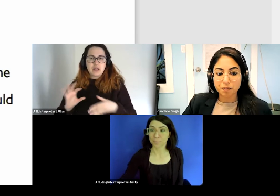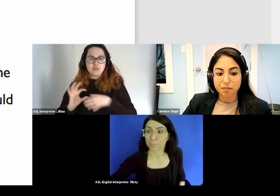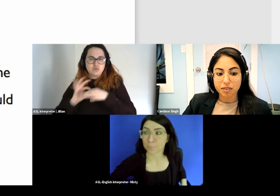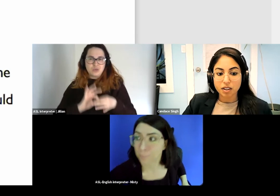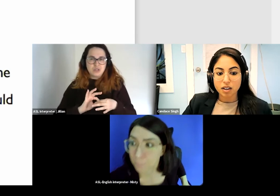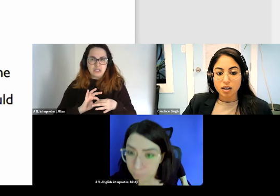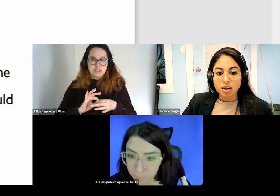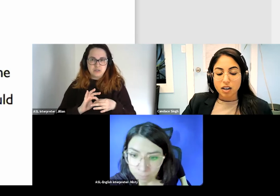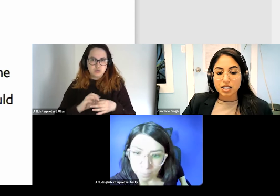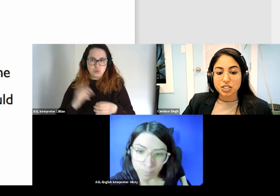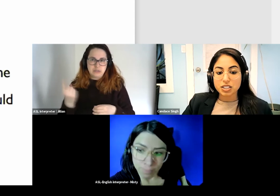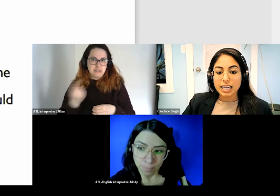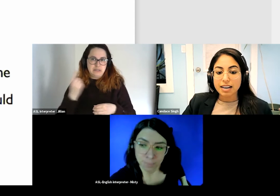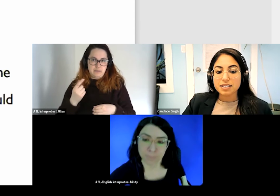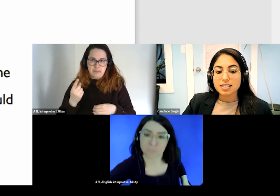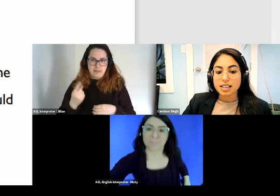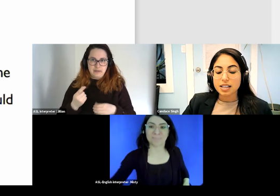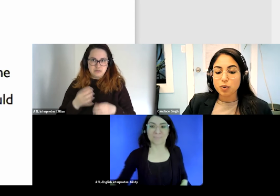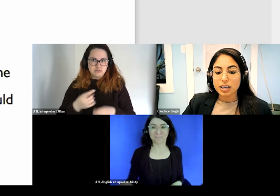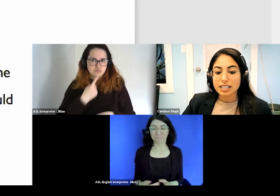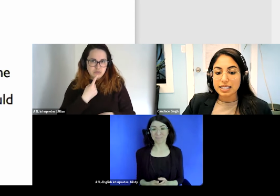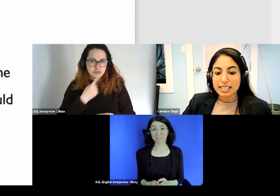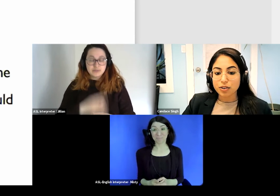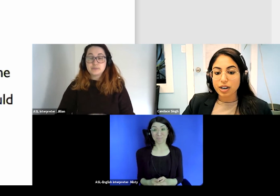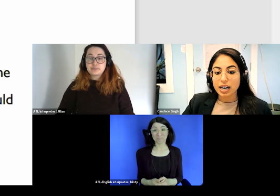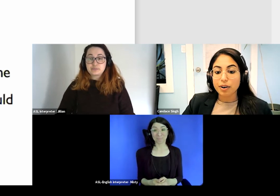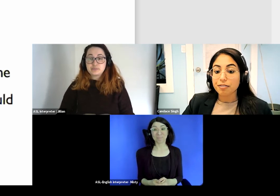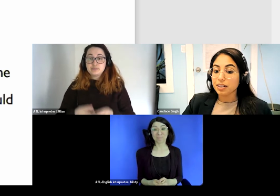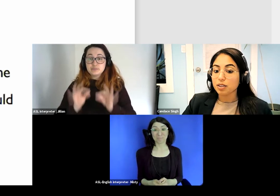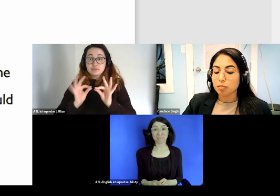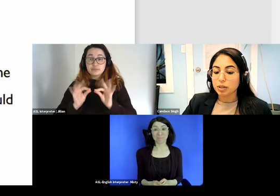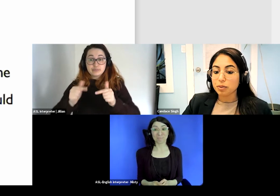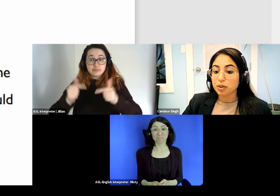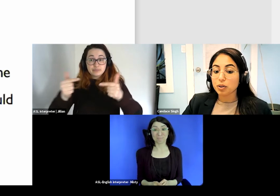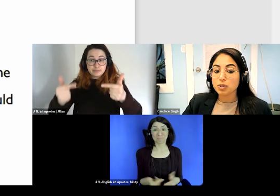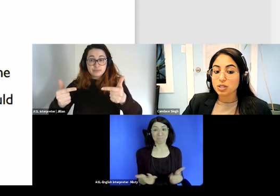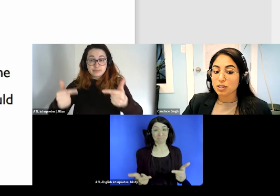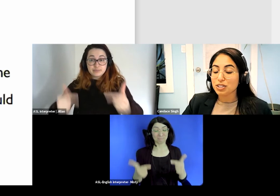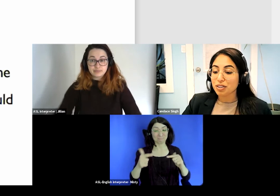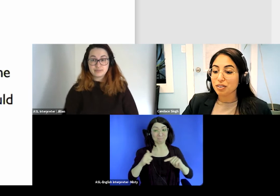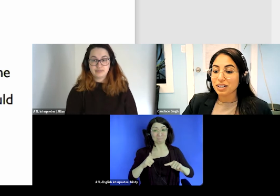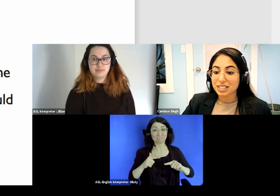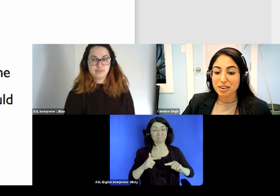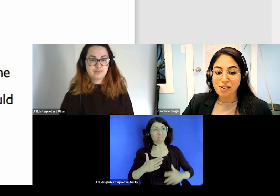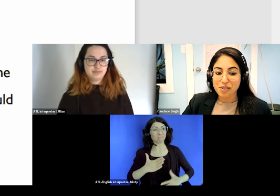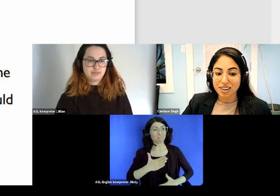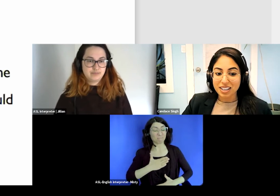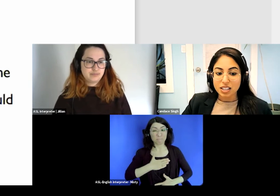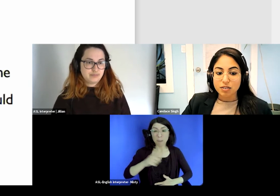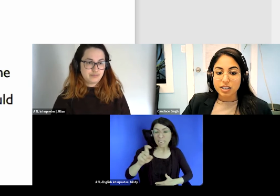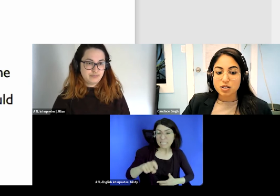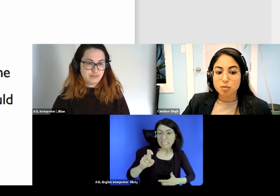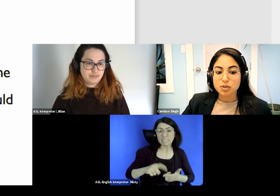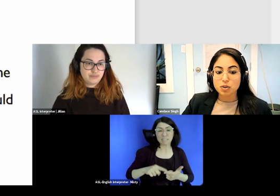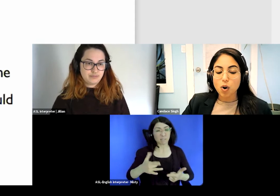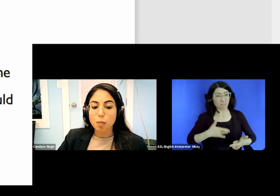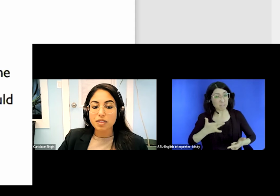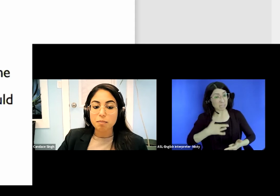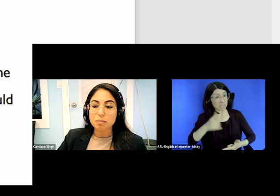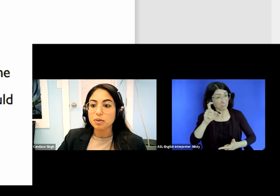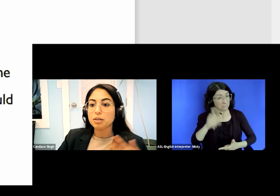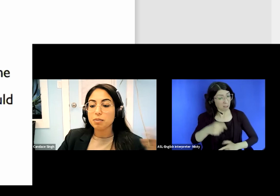threat. I shouldn't have to say what I need or how I feel. People close to me should already know, right?